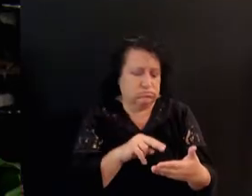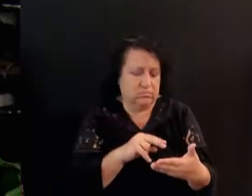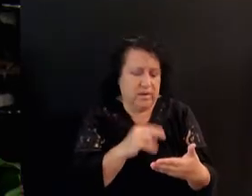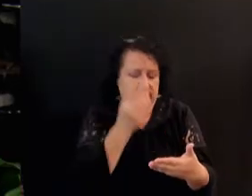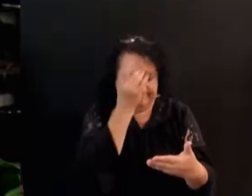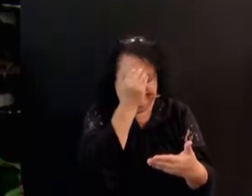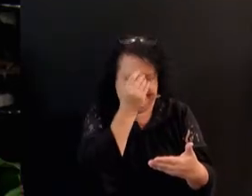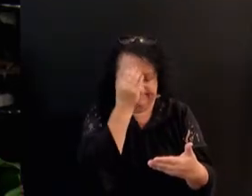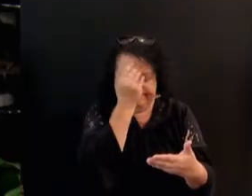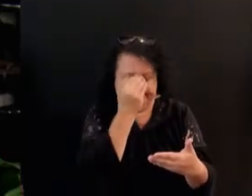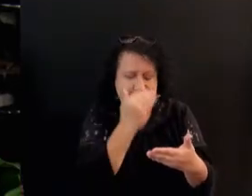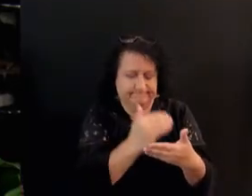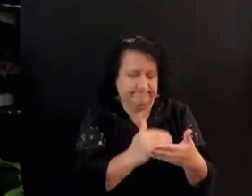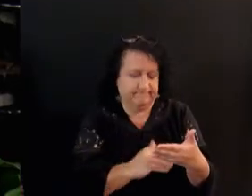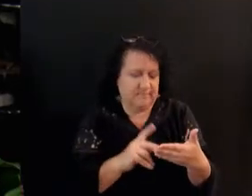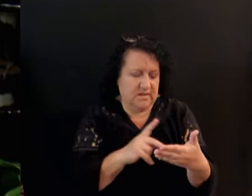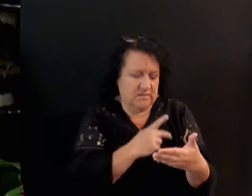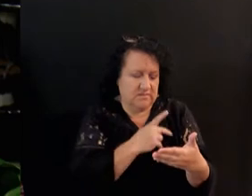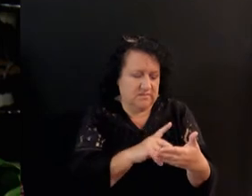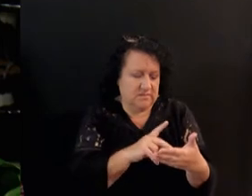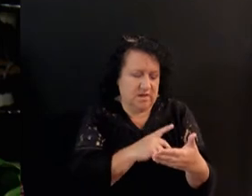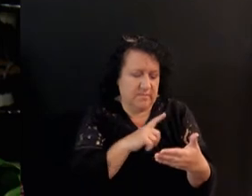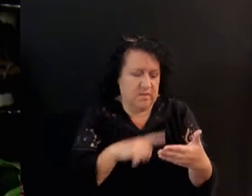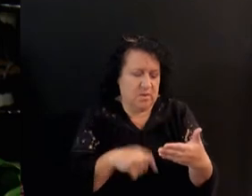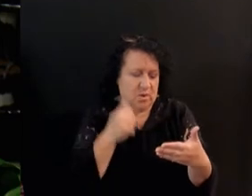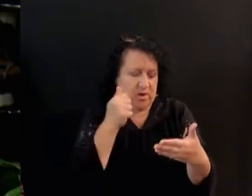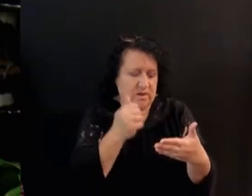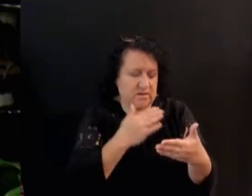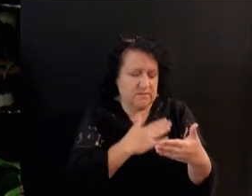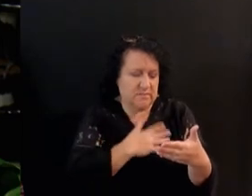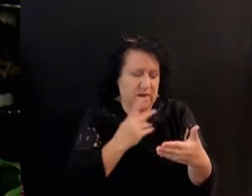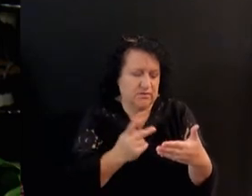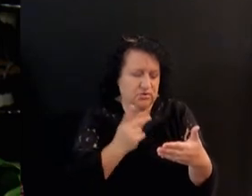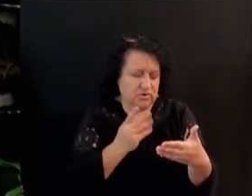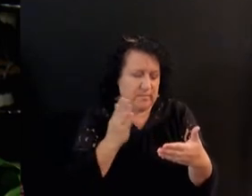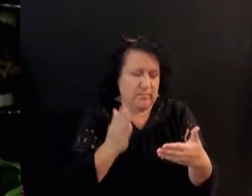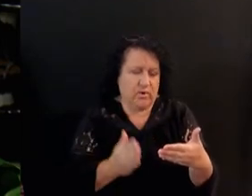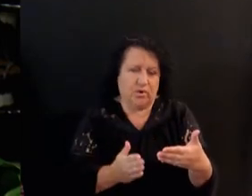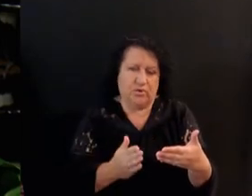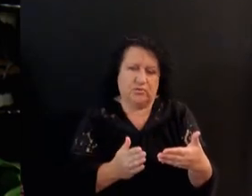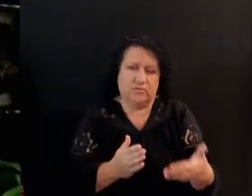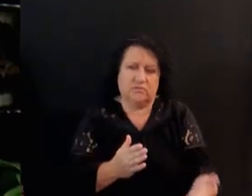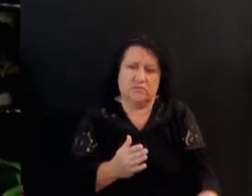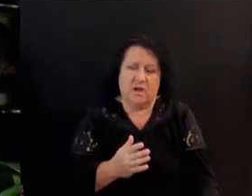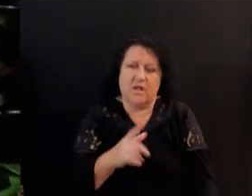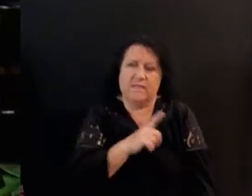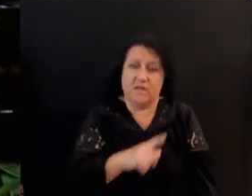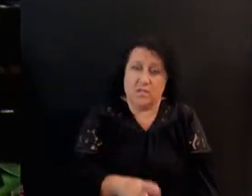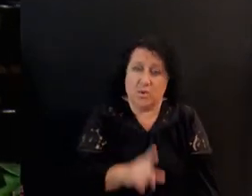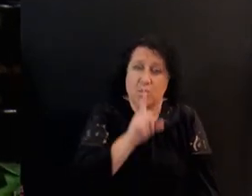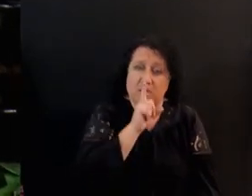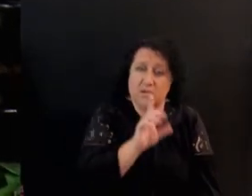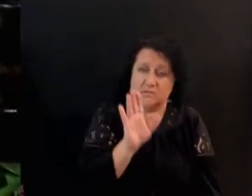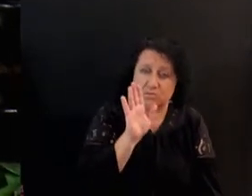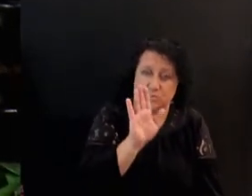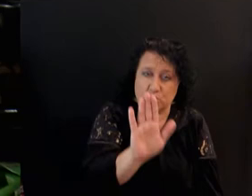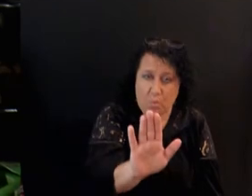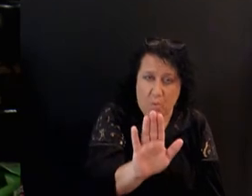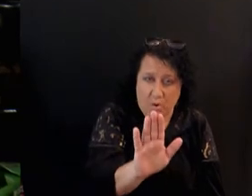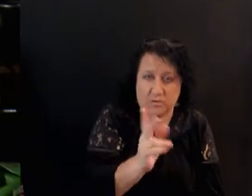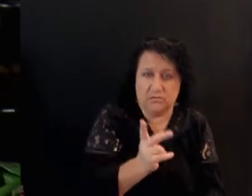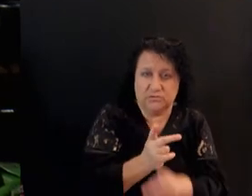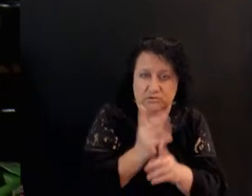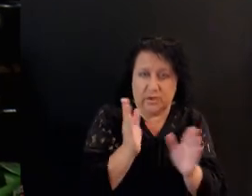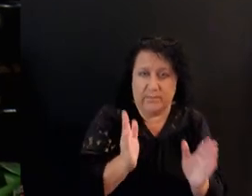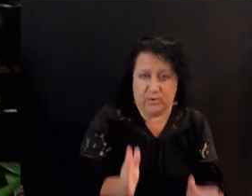my shepherd. The Lord is your shepherd.